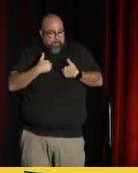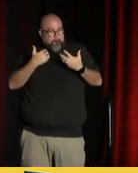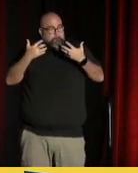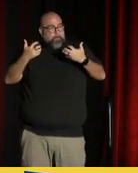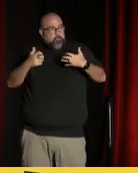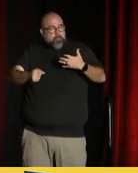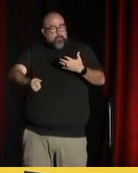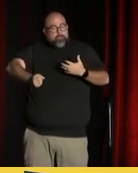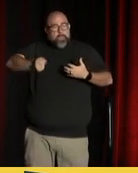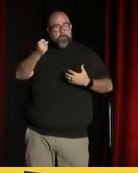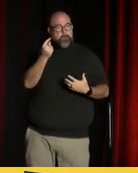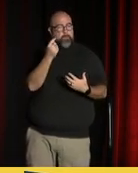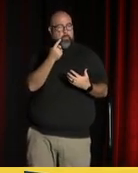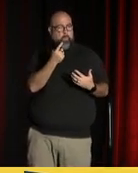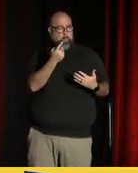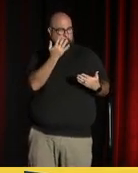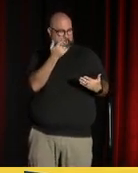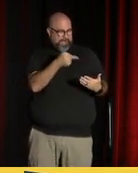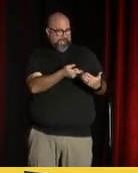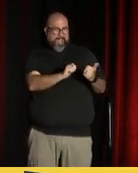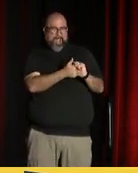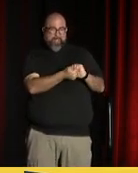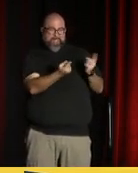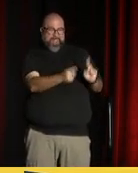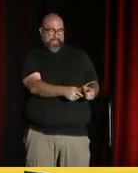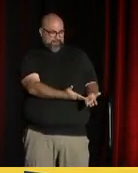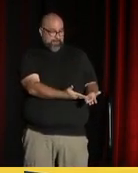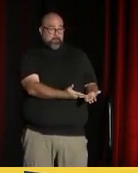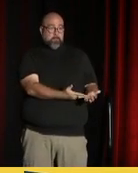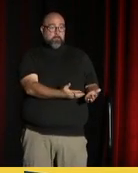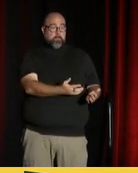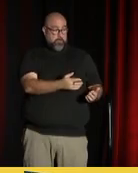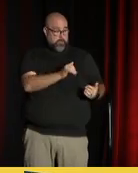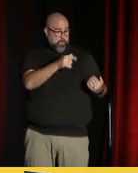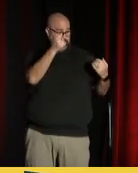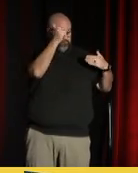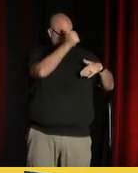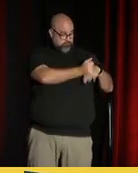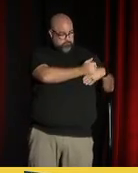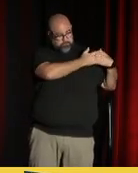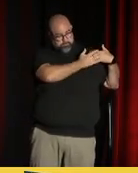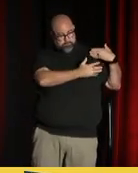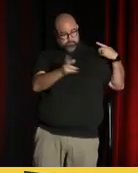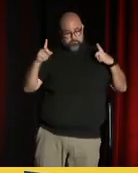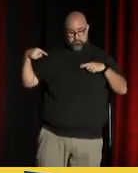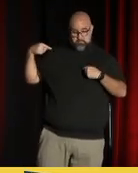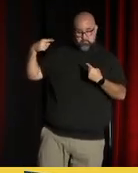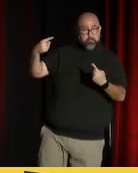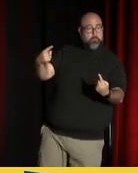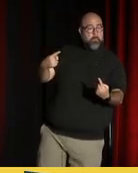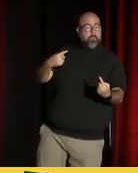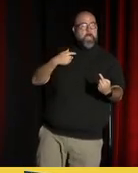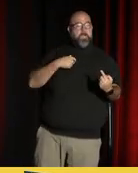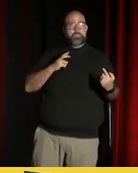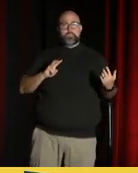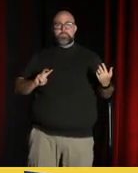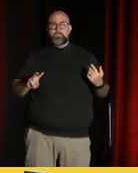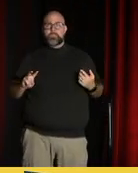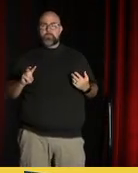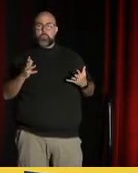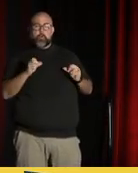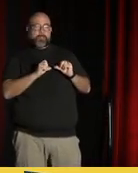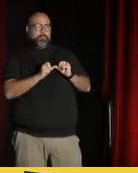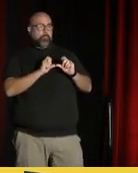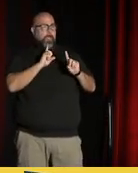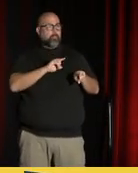to understand what was happening. And in the years since, in one way or another, my quest has been an attempt to continue